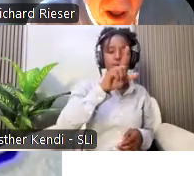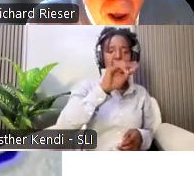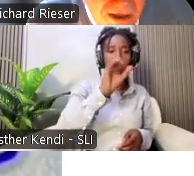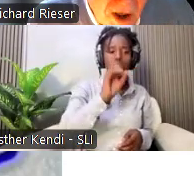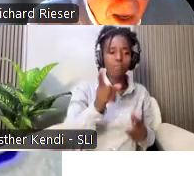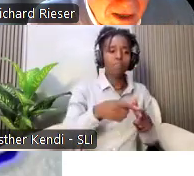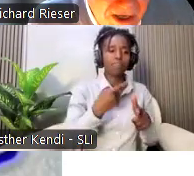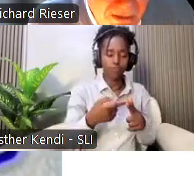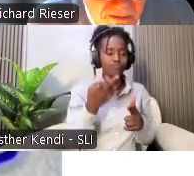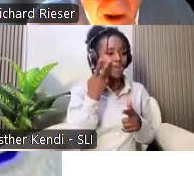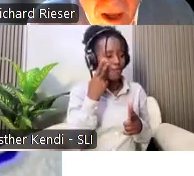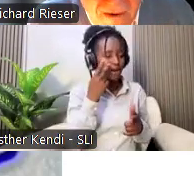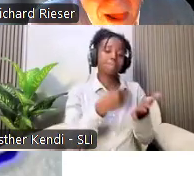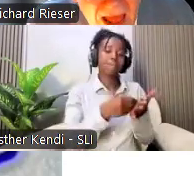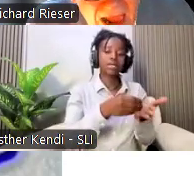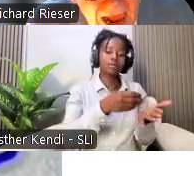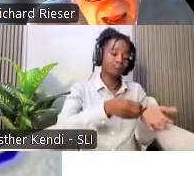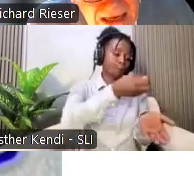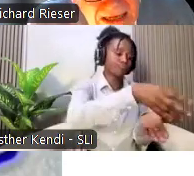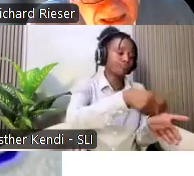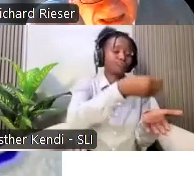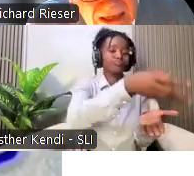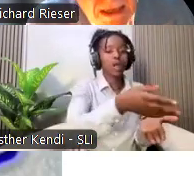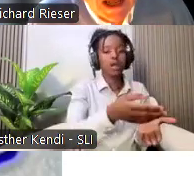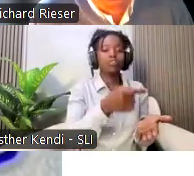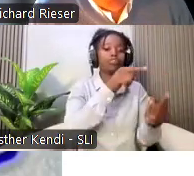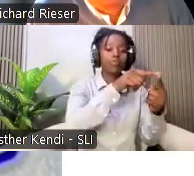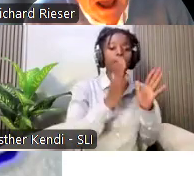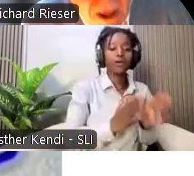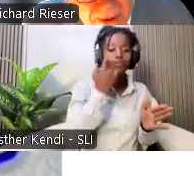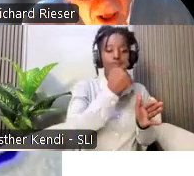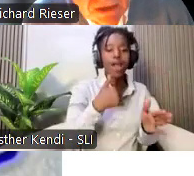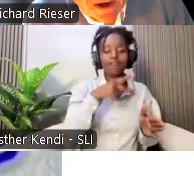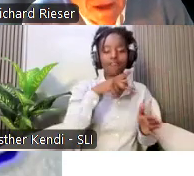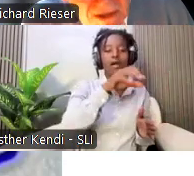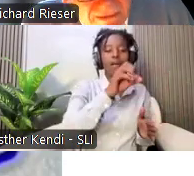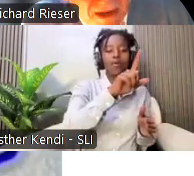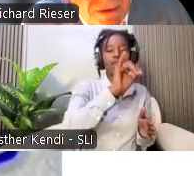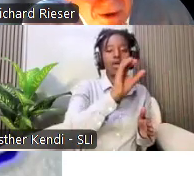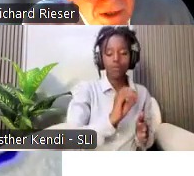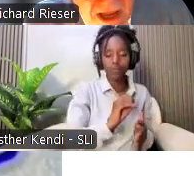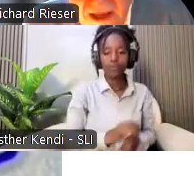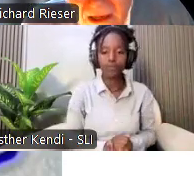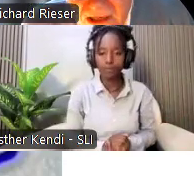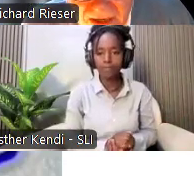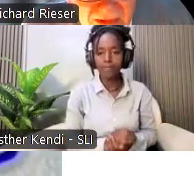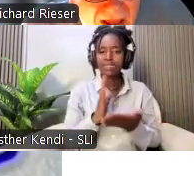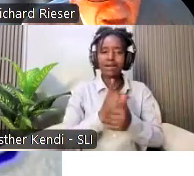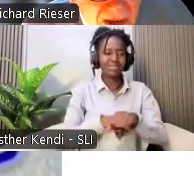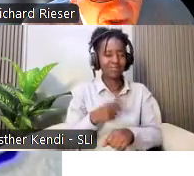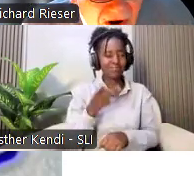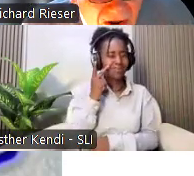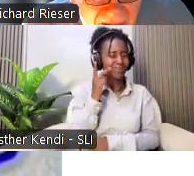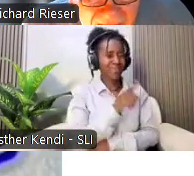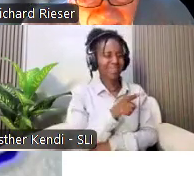close to my heart, as my condition was polio. And every time I passed one of those, it made me feel sick, actually,